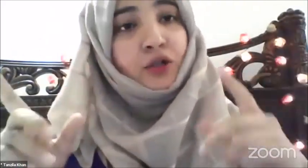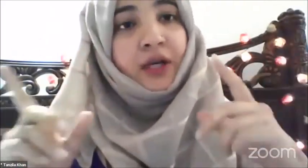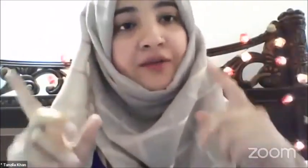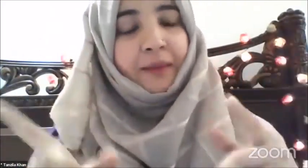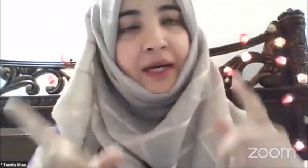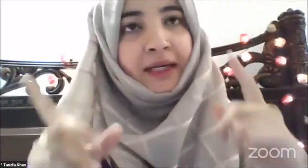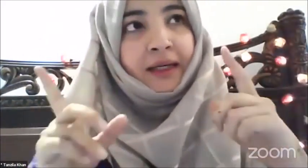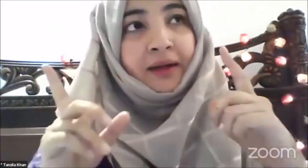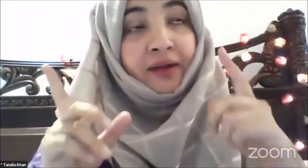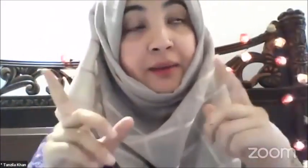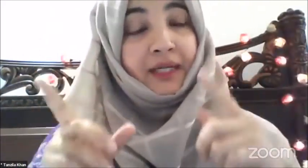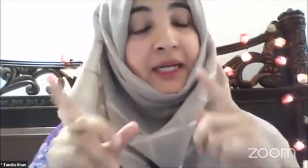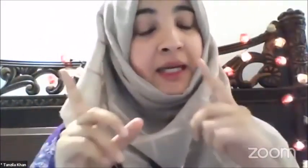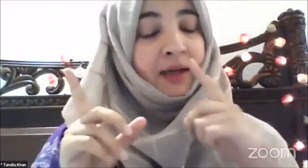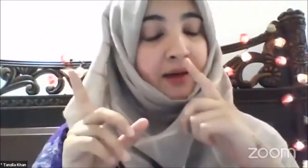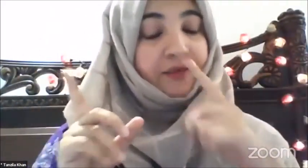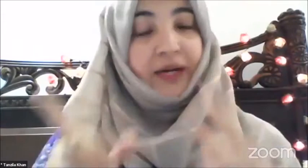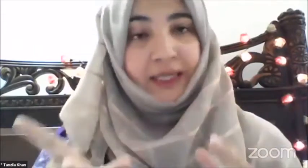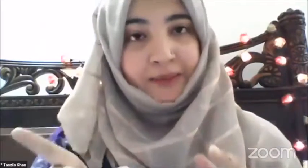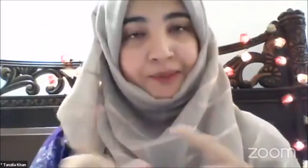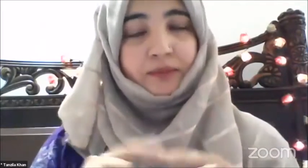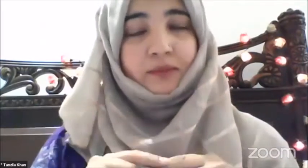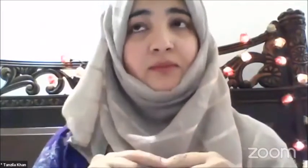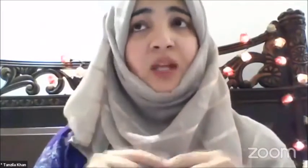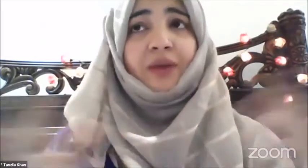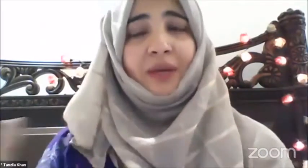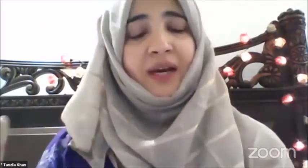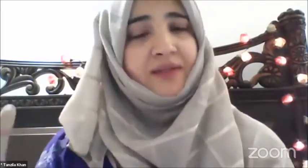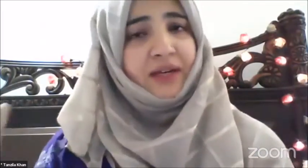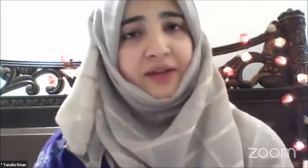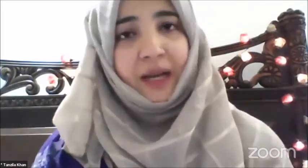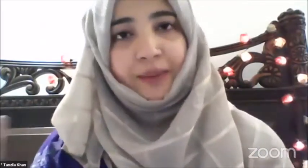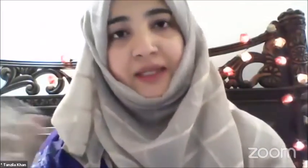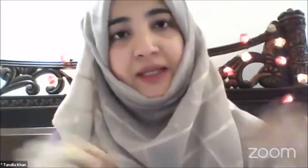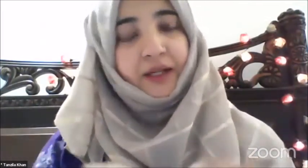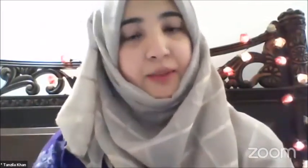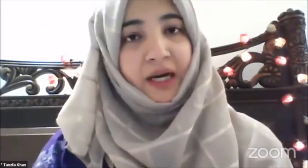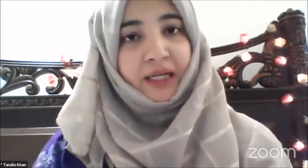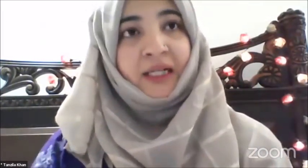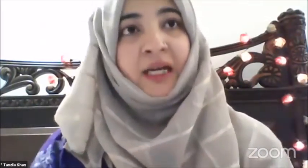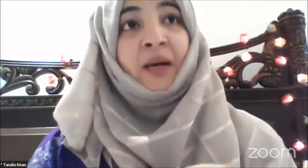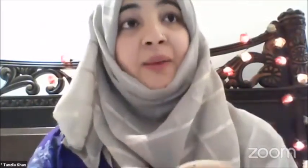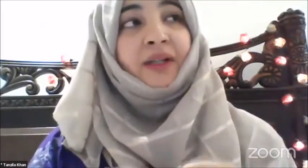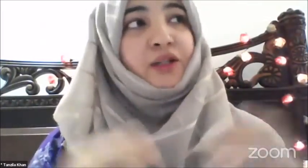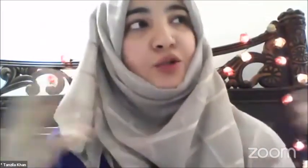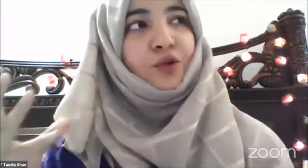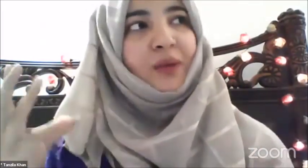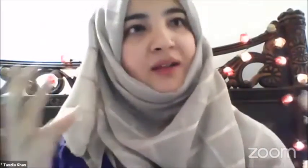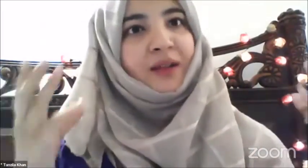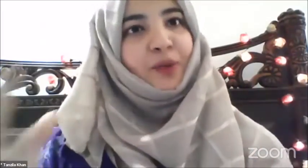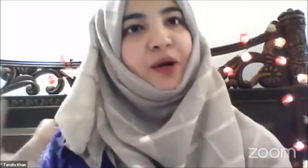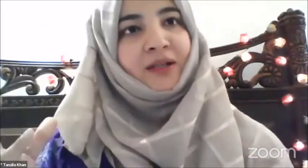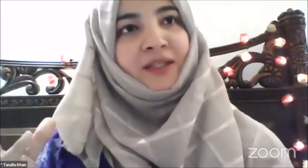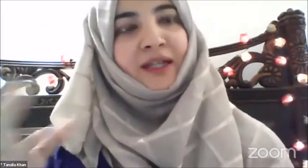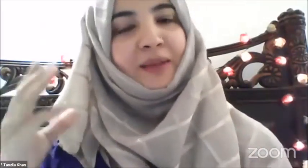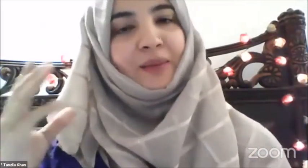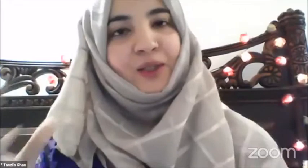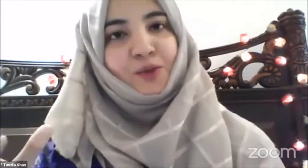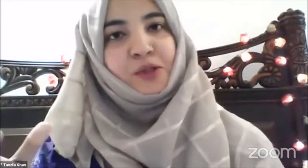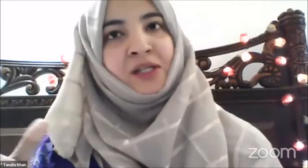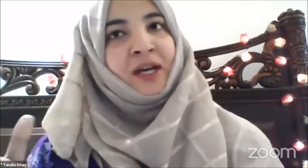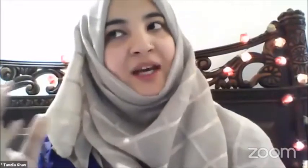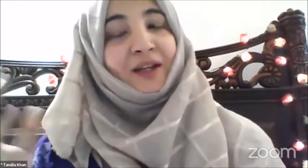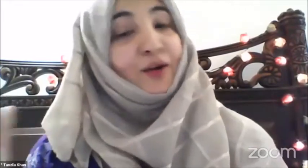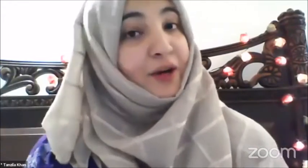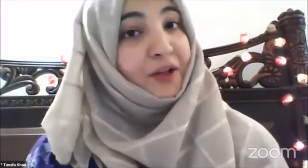and also environmentally friendly. We may have sanitary napkins here in the market, but there are so many other products that can be